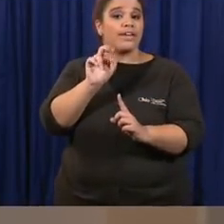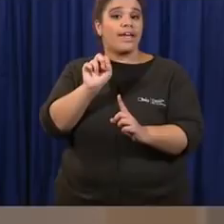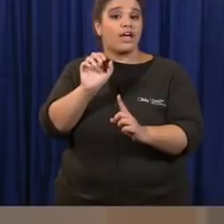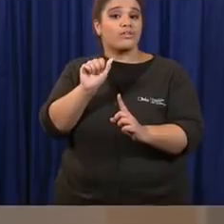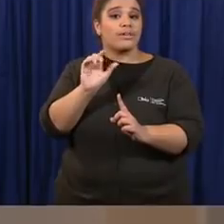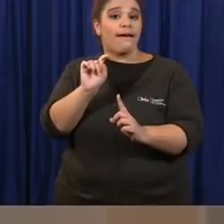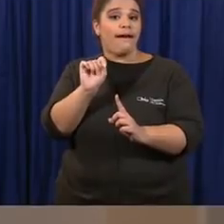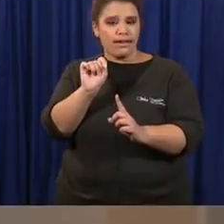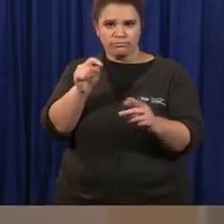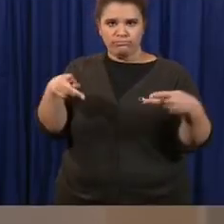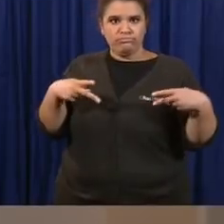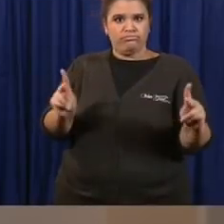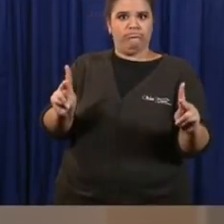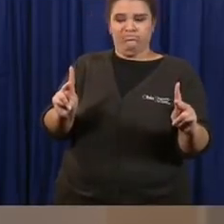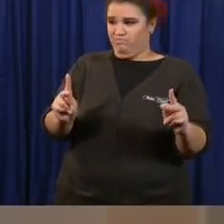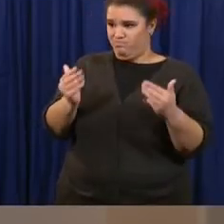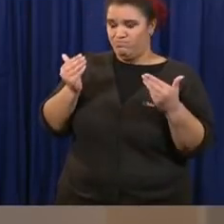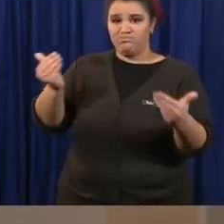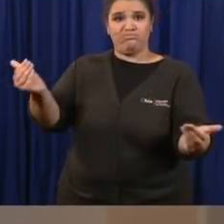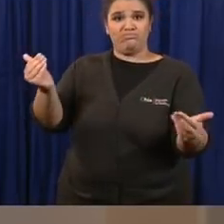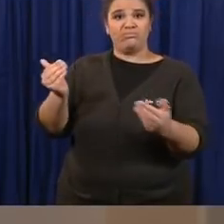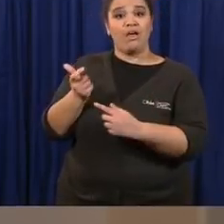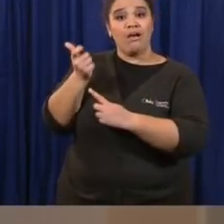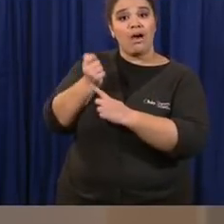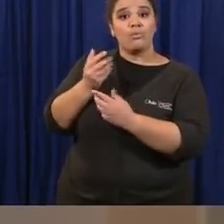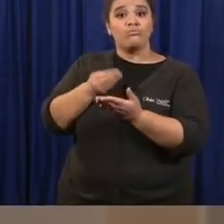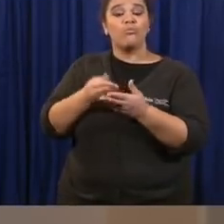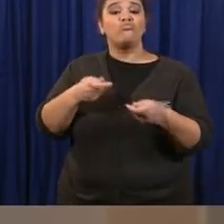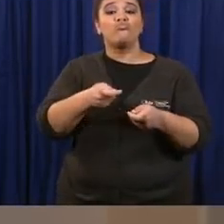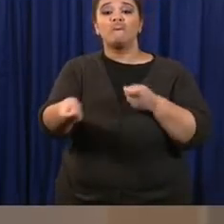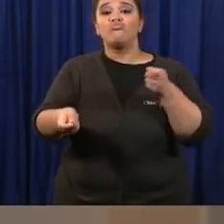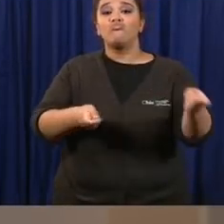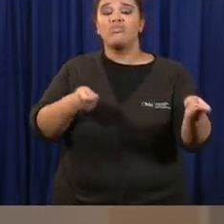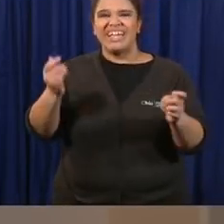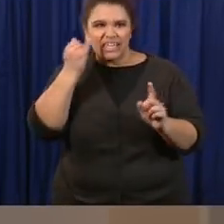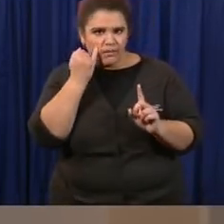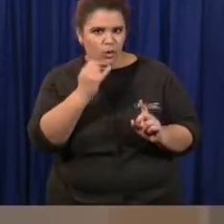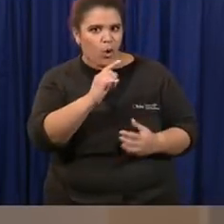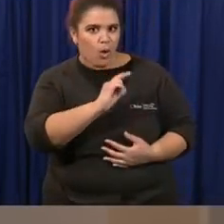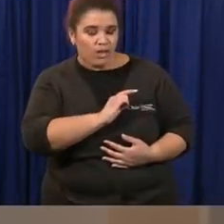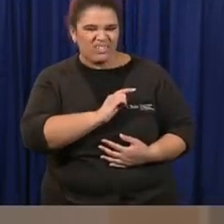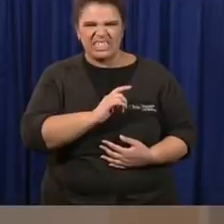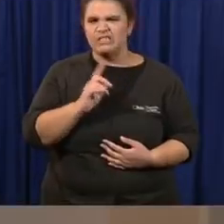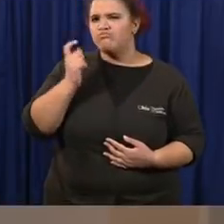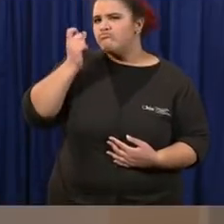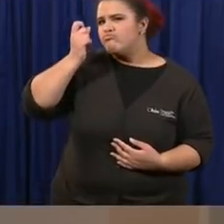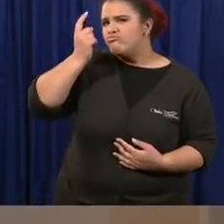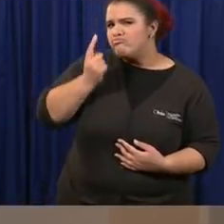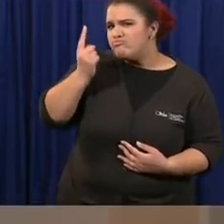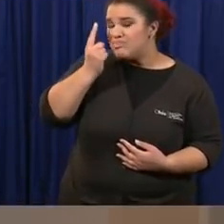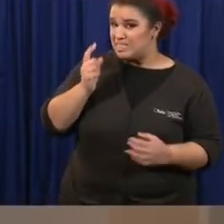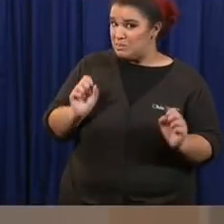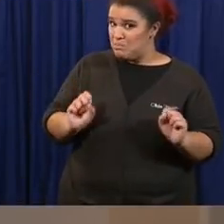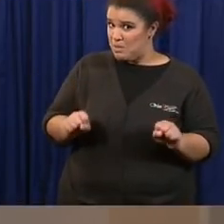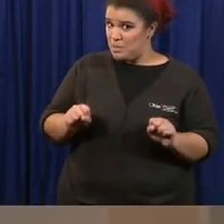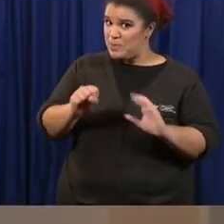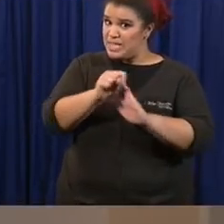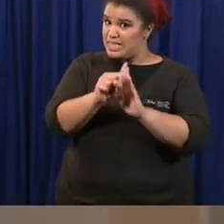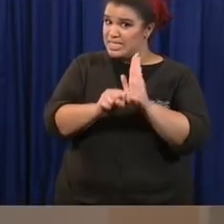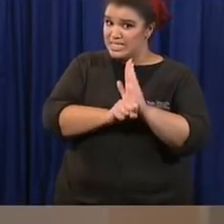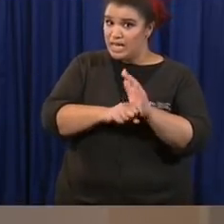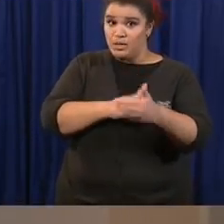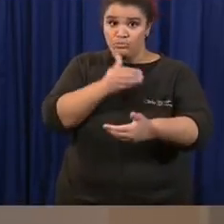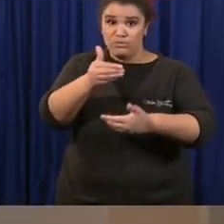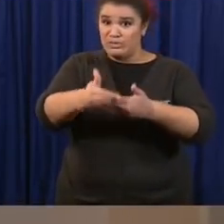out unemployment to those who qualify. Is it possible that the state won't get those procedures in place in time